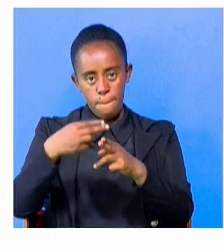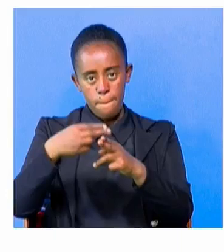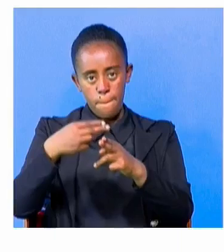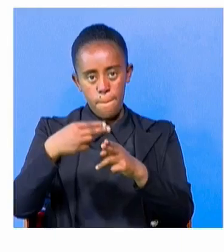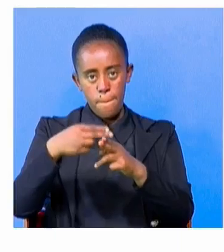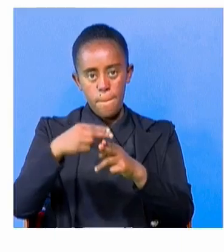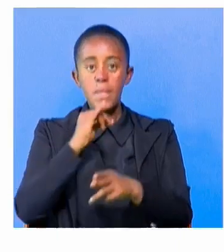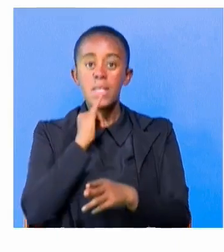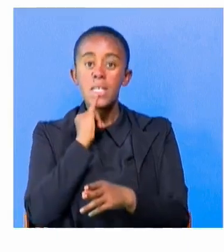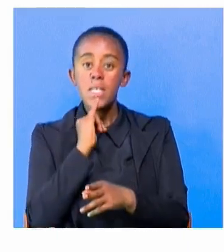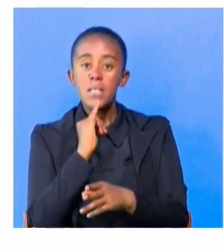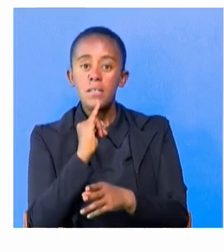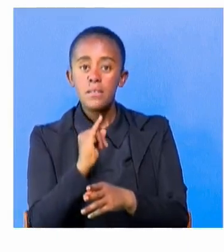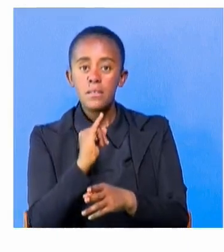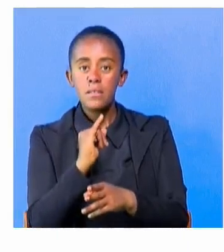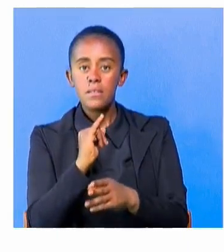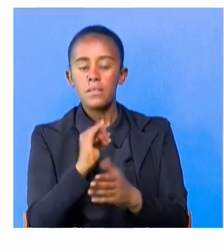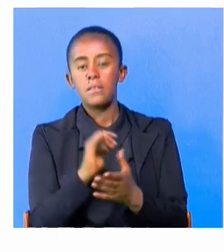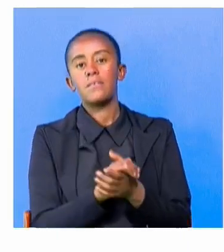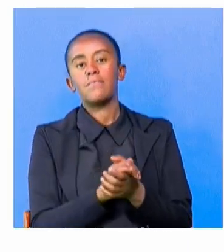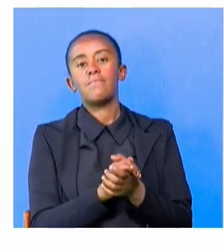is,